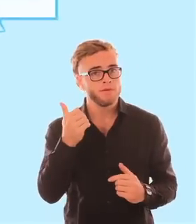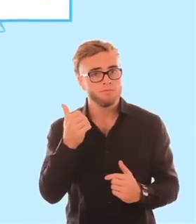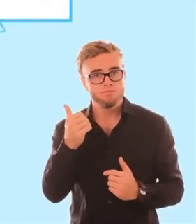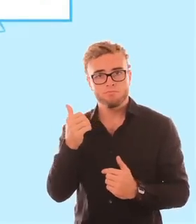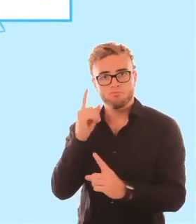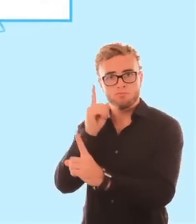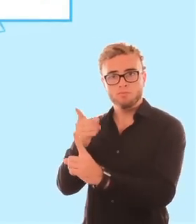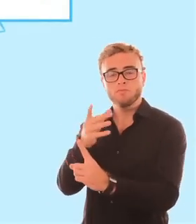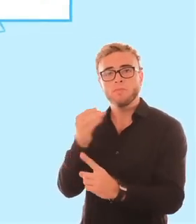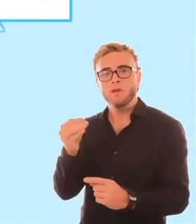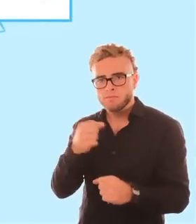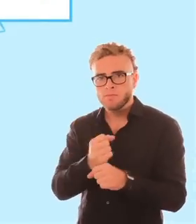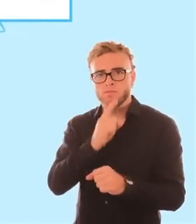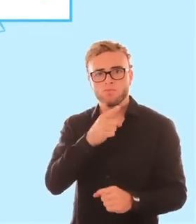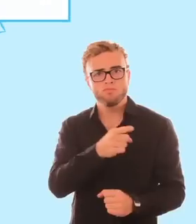promote their best interests,